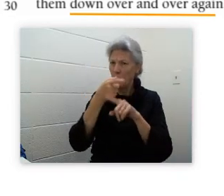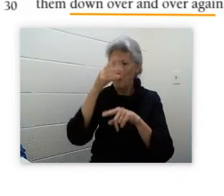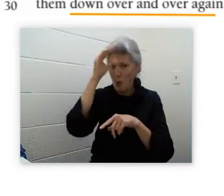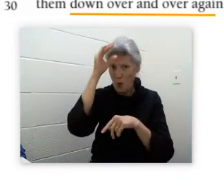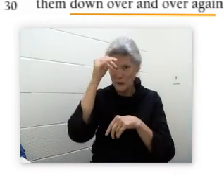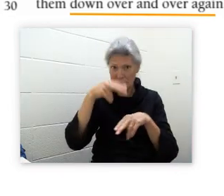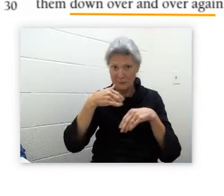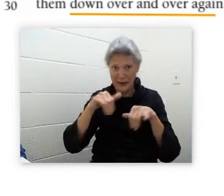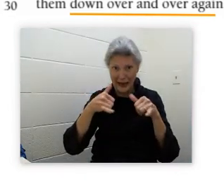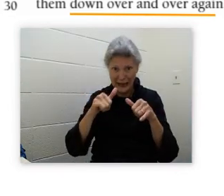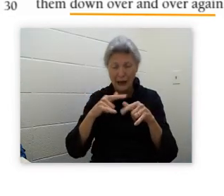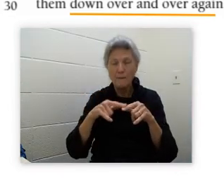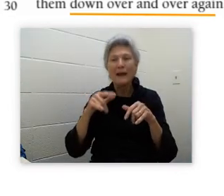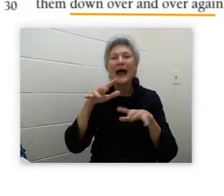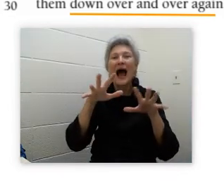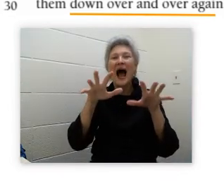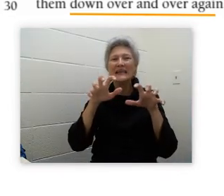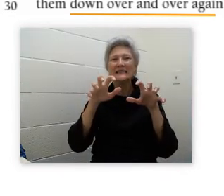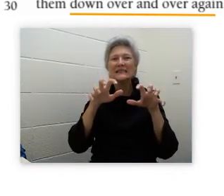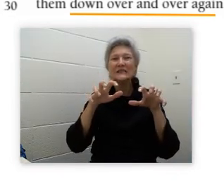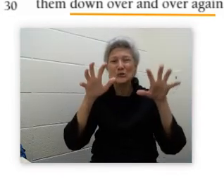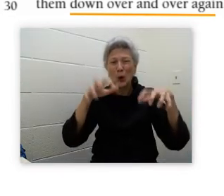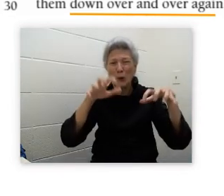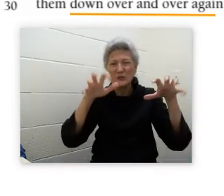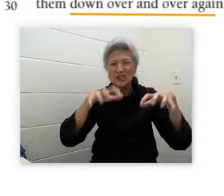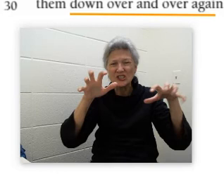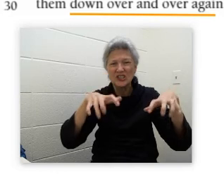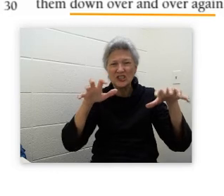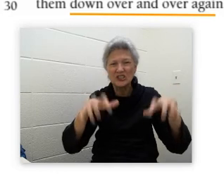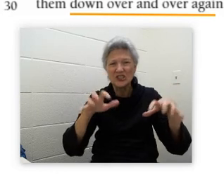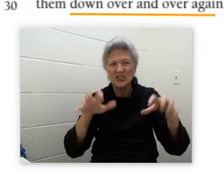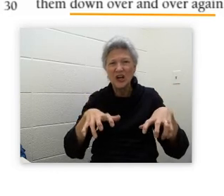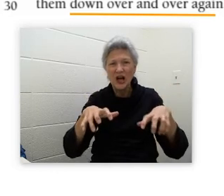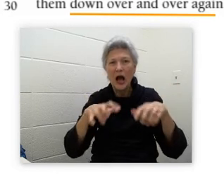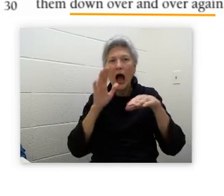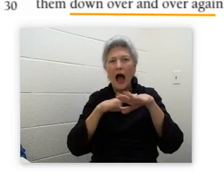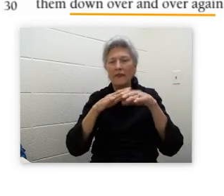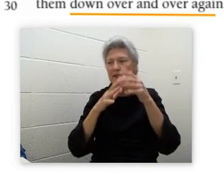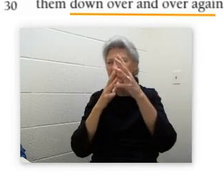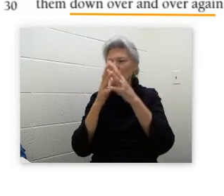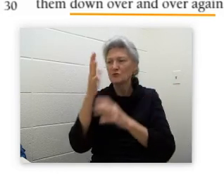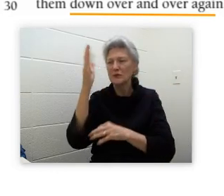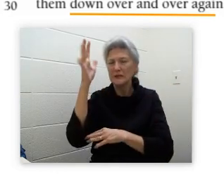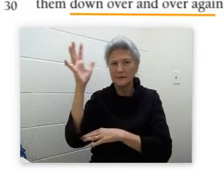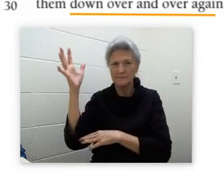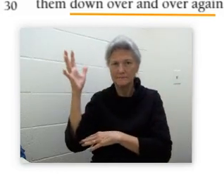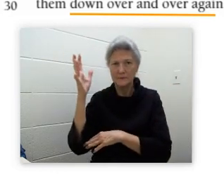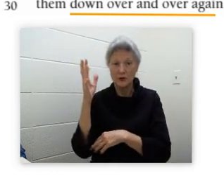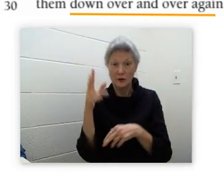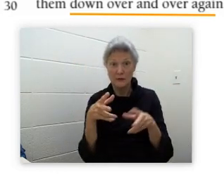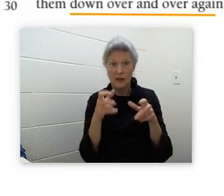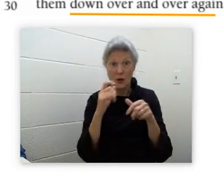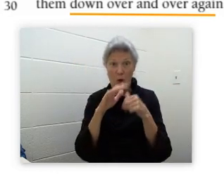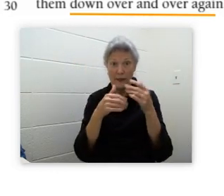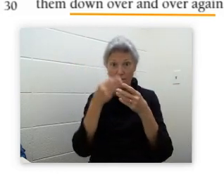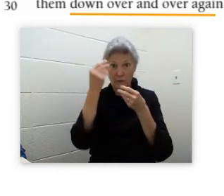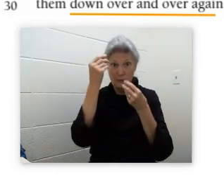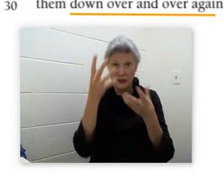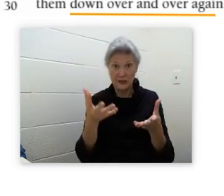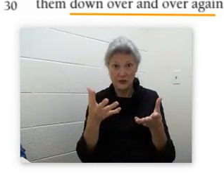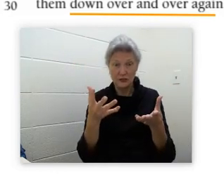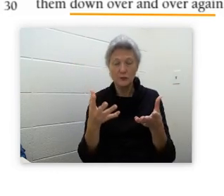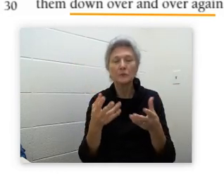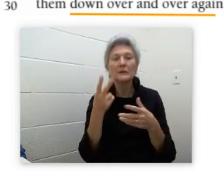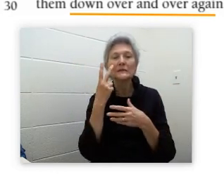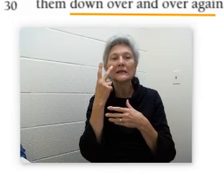these ice storms. So what I'm noticing, I'm taking all of that information, and my snippet off to the side says,